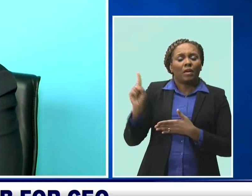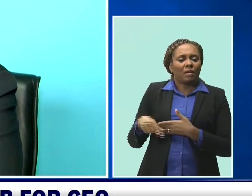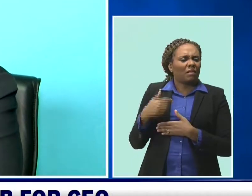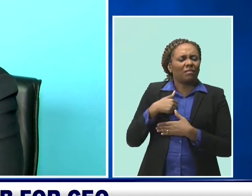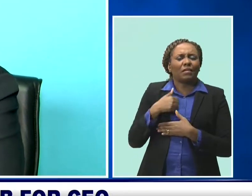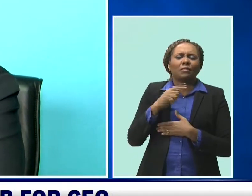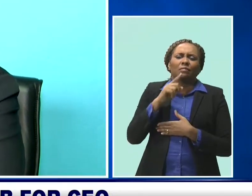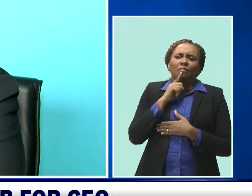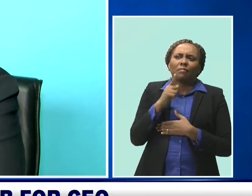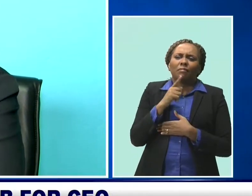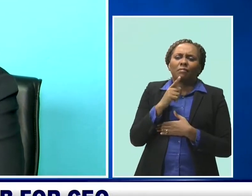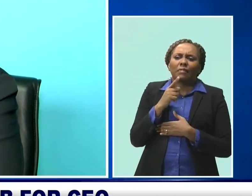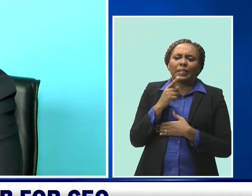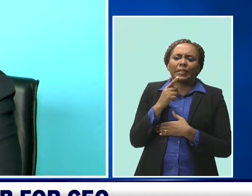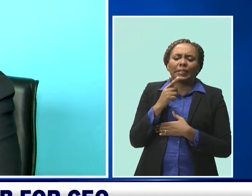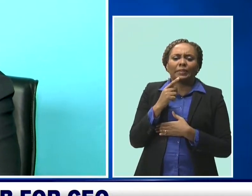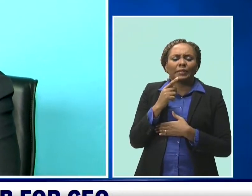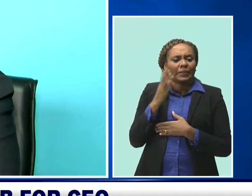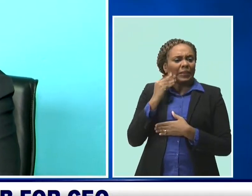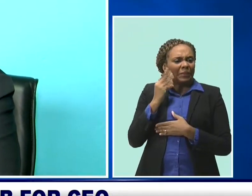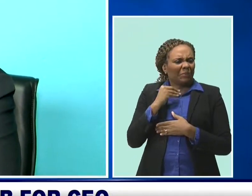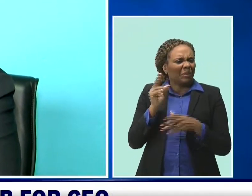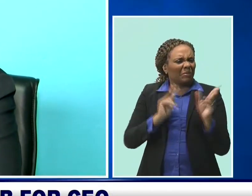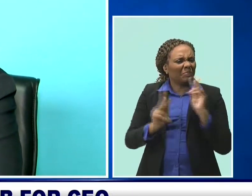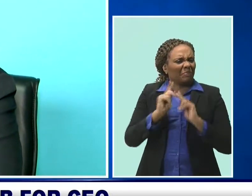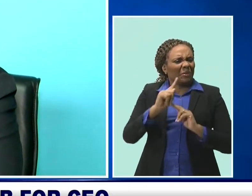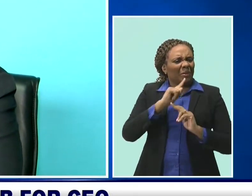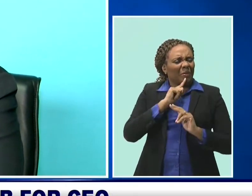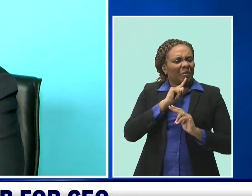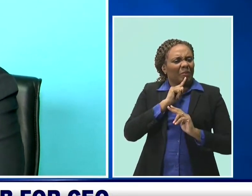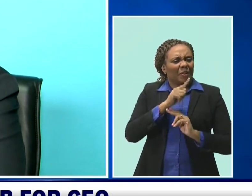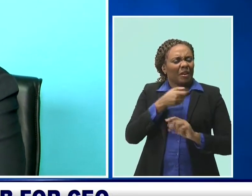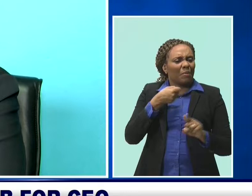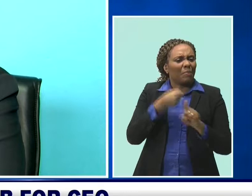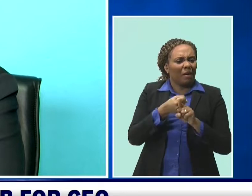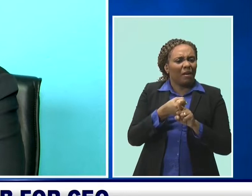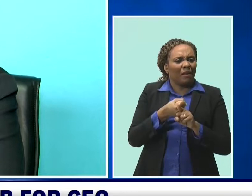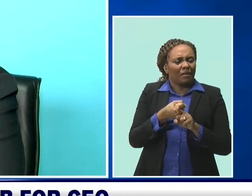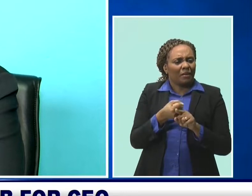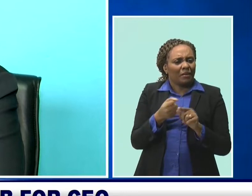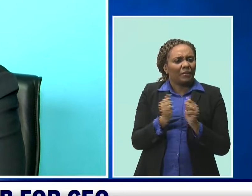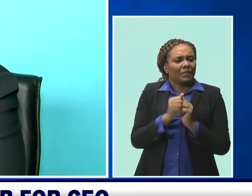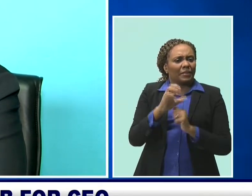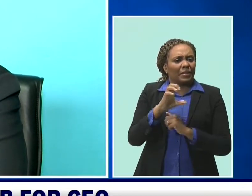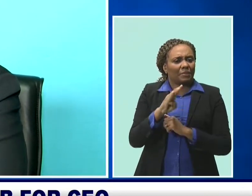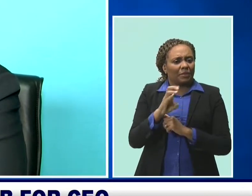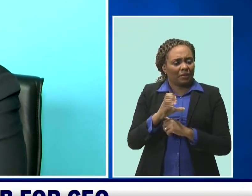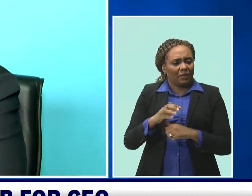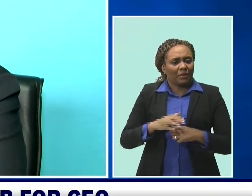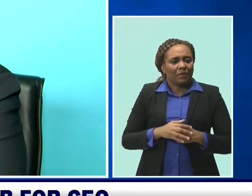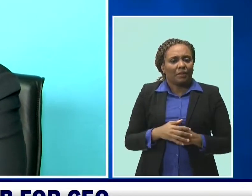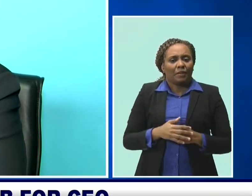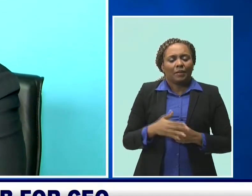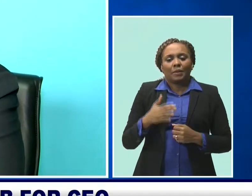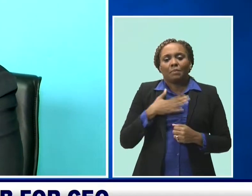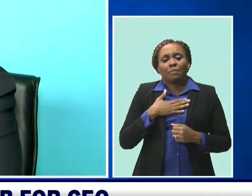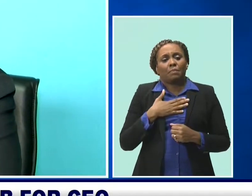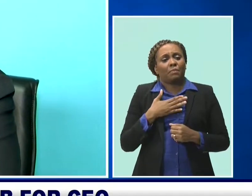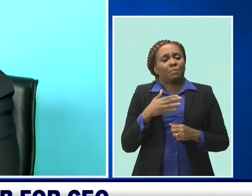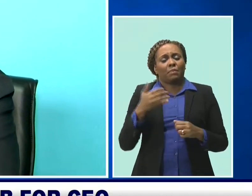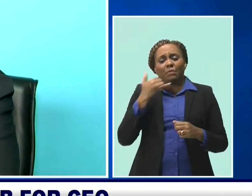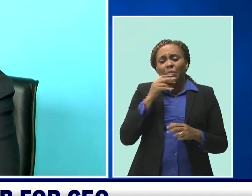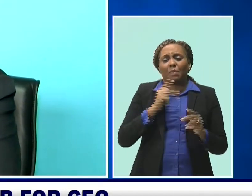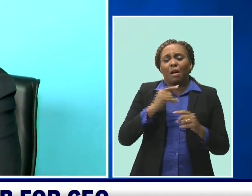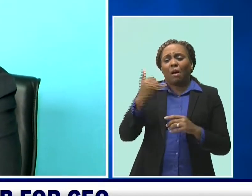From the time that it was announced my phone was flooded with